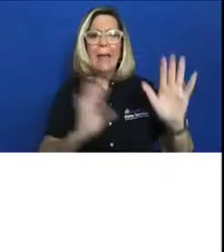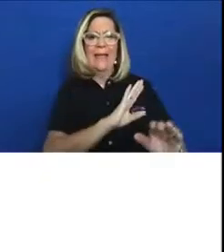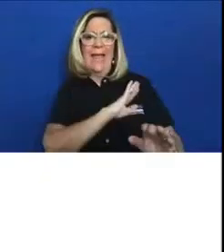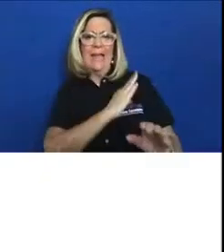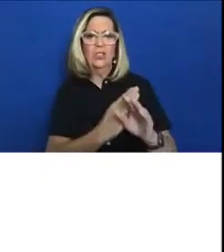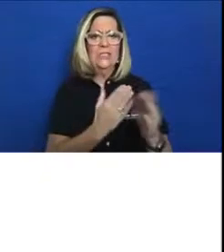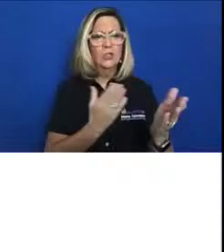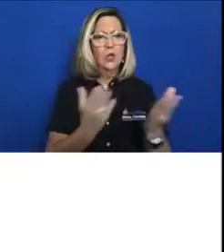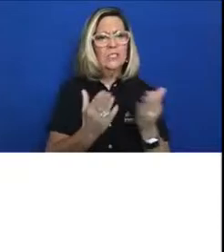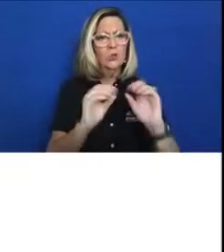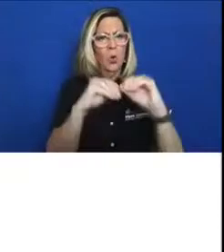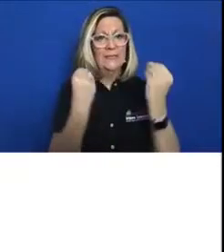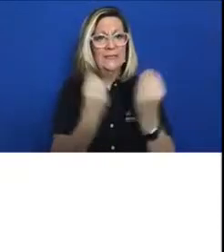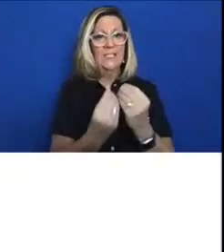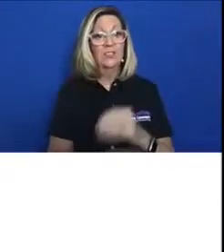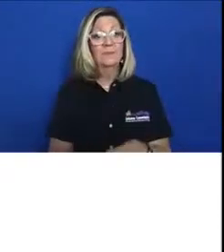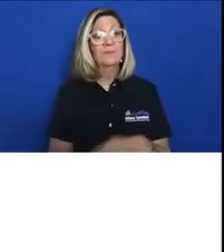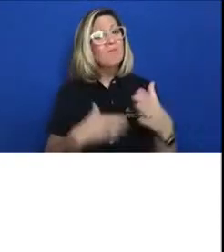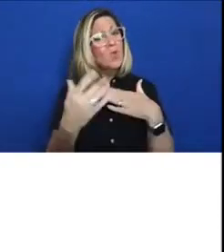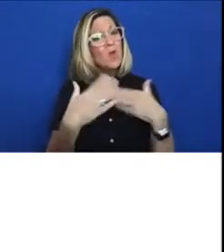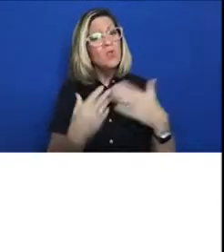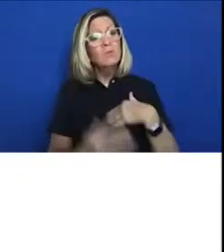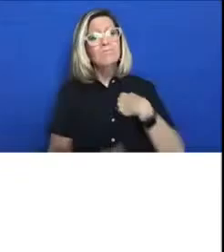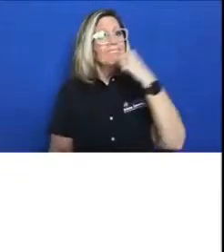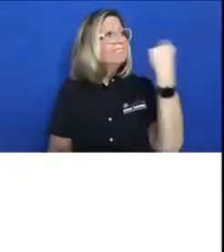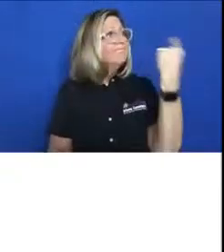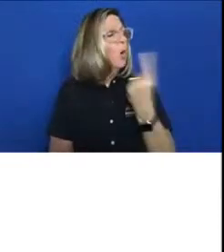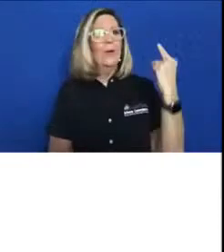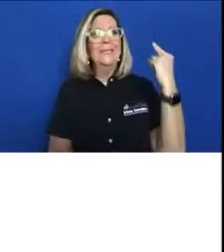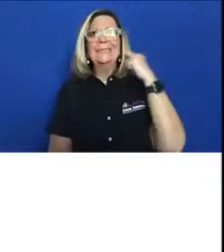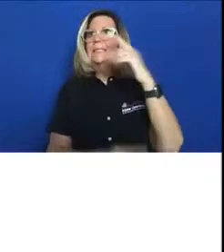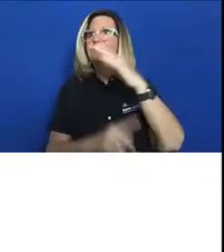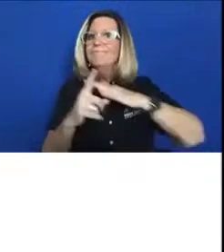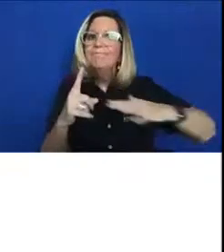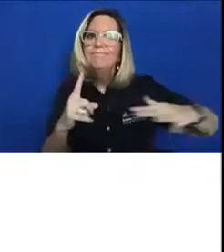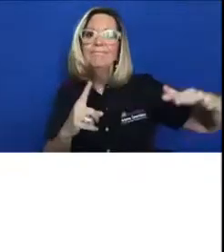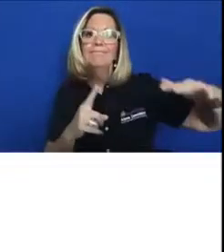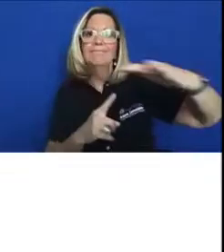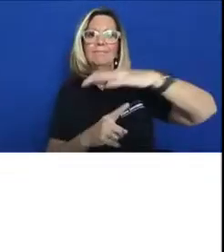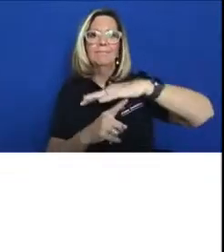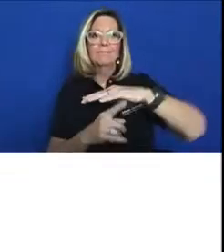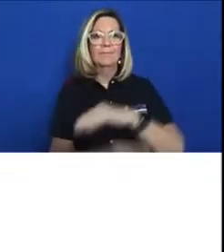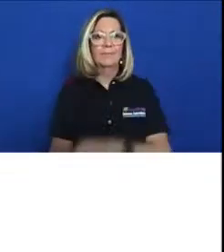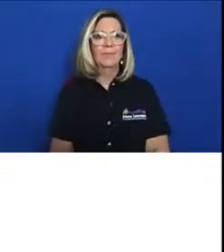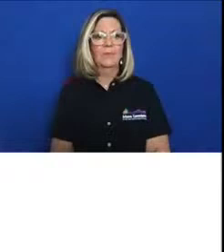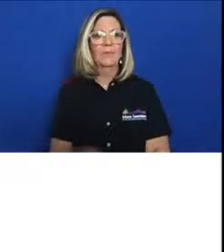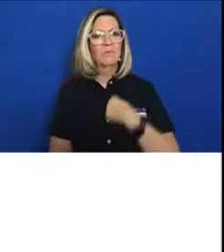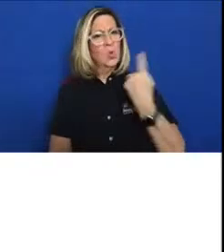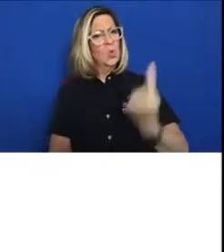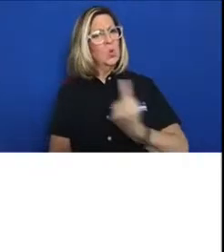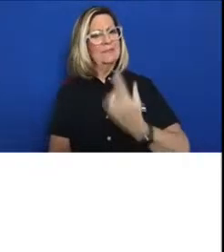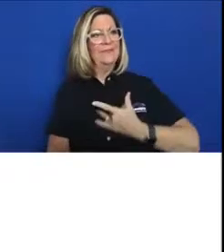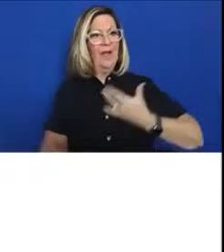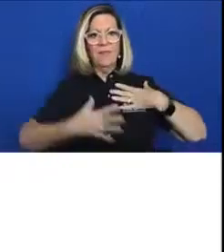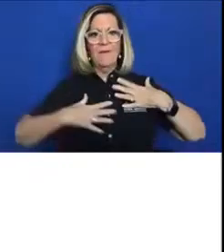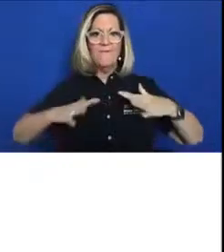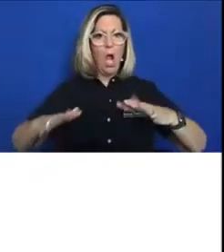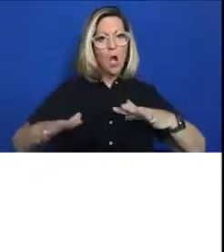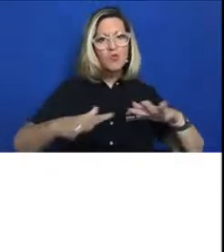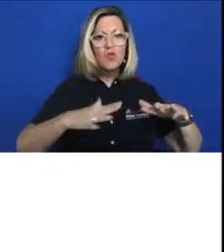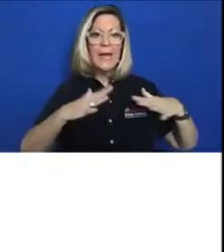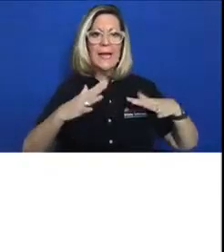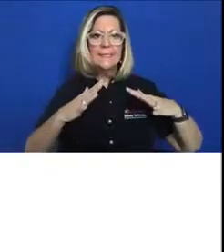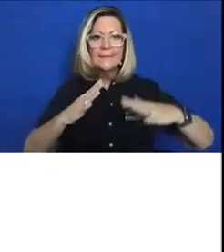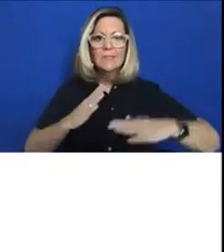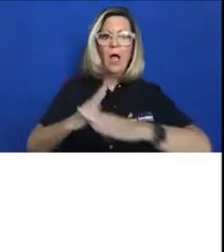dynamic energy services organization. Although I don't always hear the world around me, I always feel